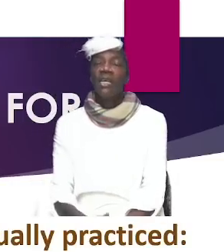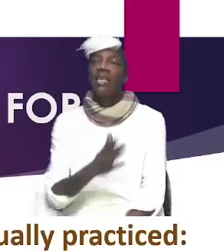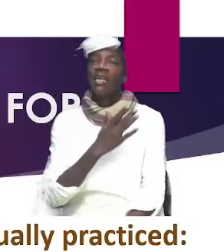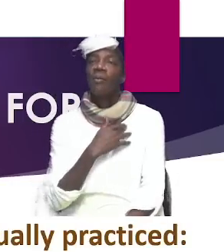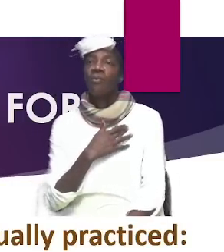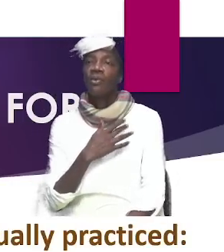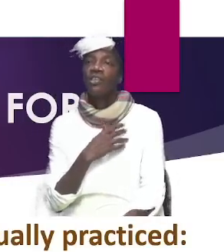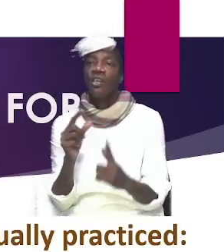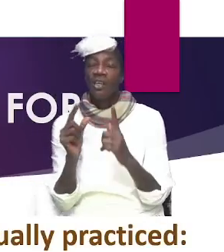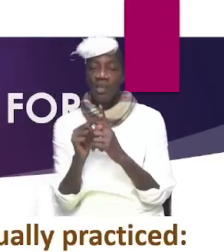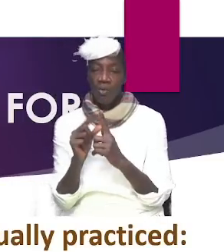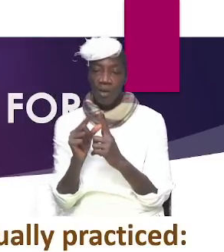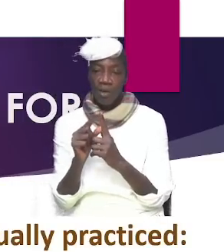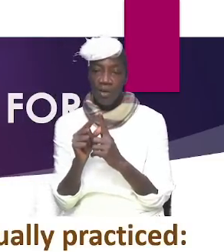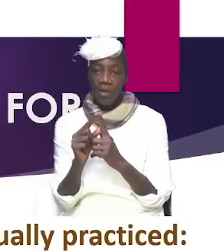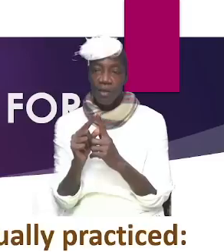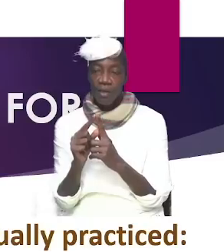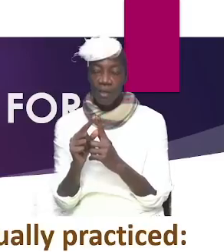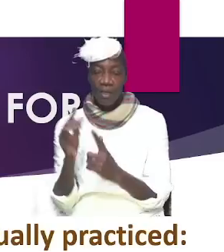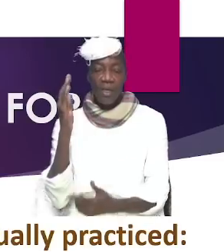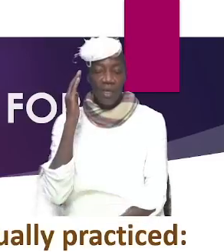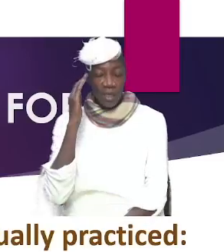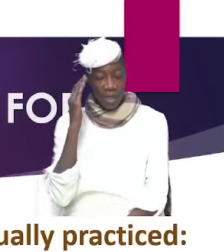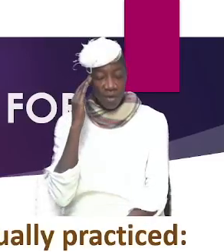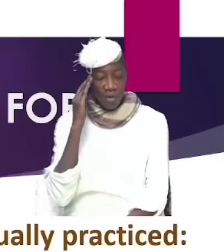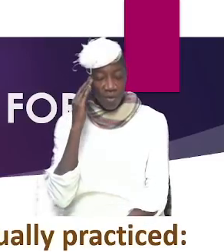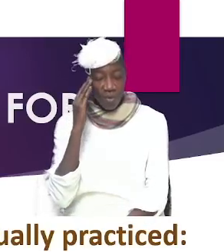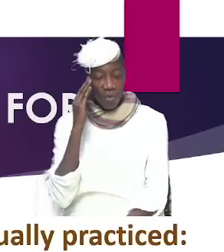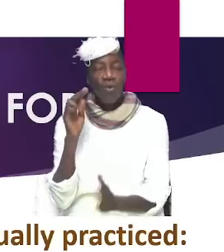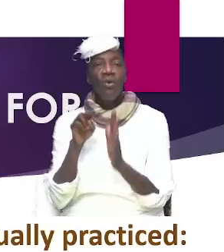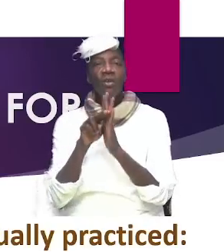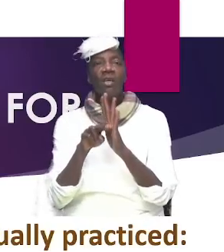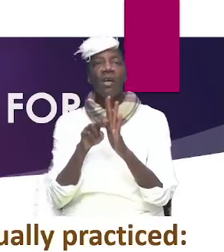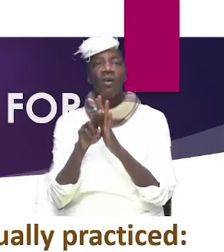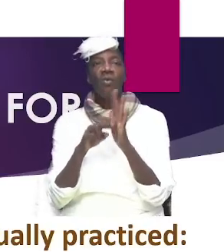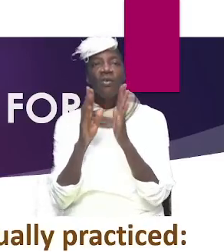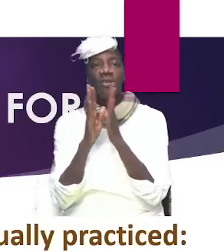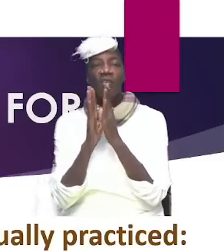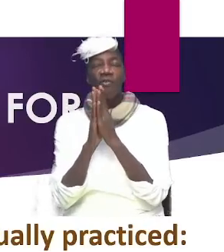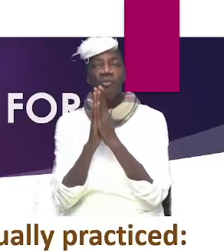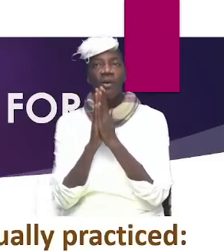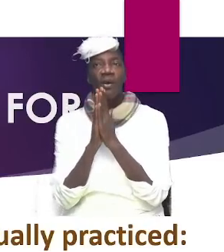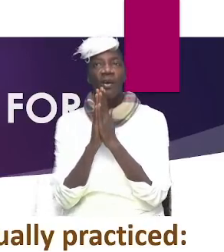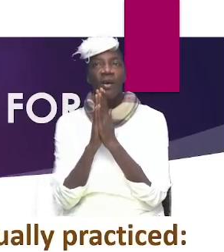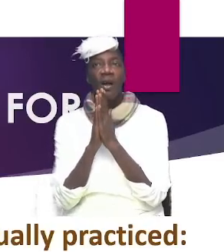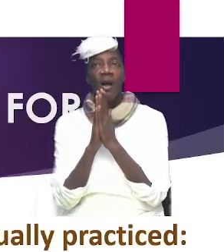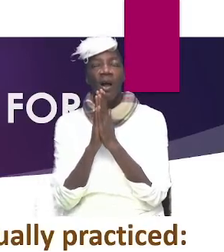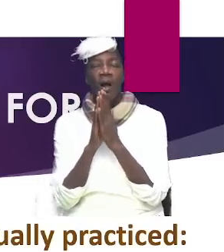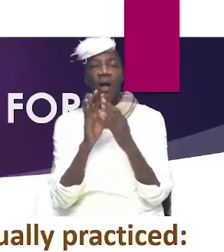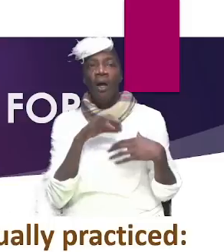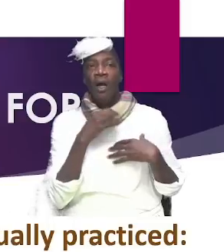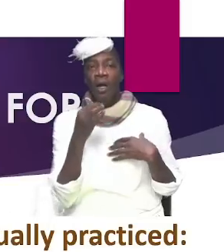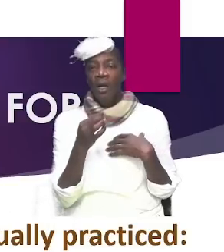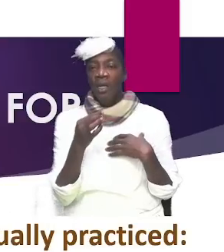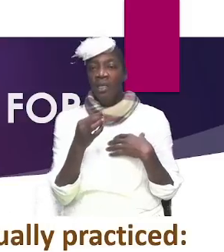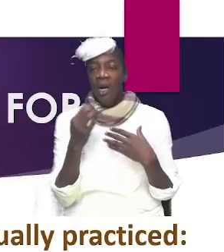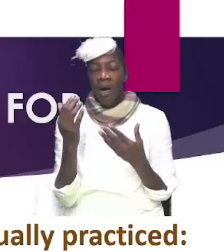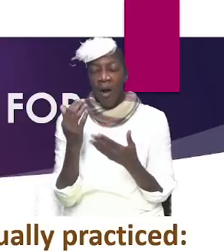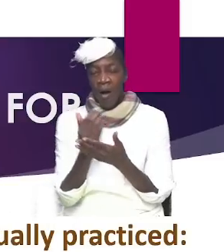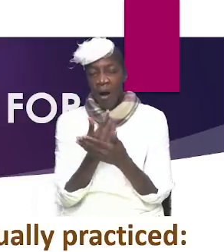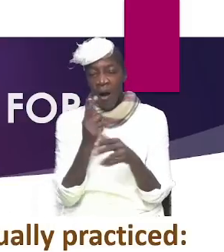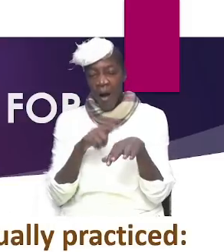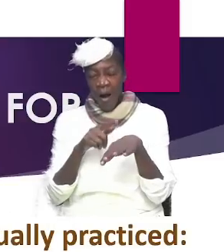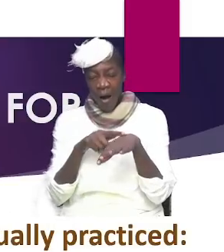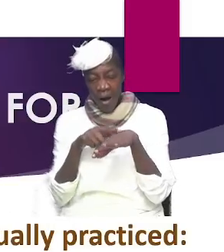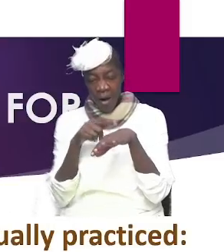word, they know that there are some hours of prayer. And the more spiritual ones know that there are certain watches, there are certain times when